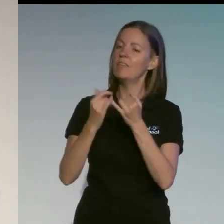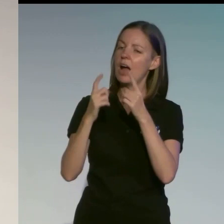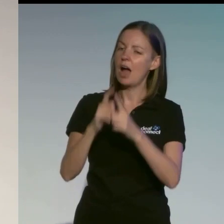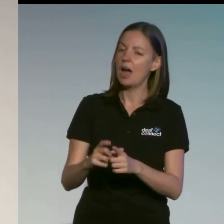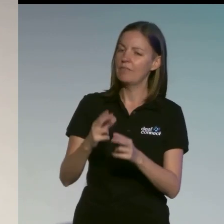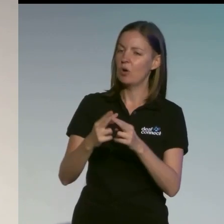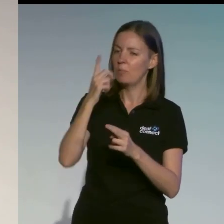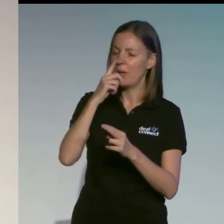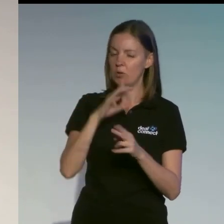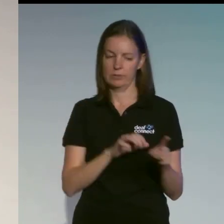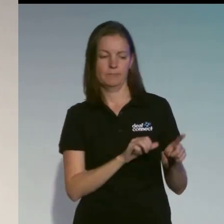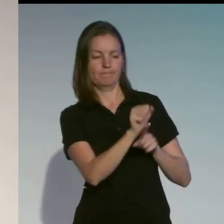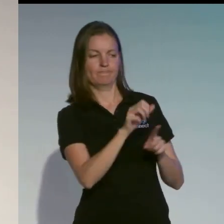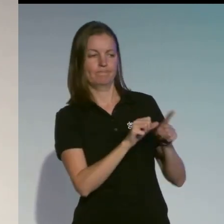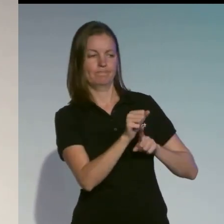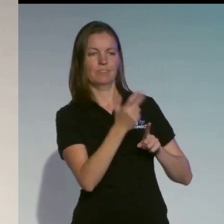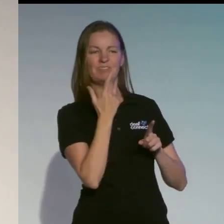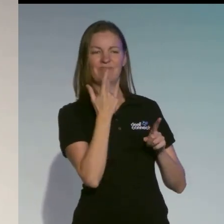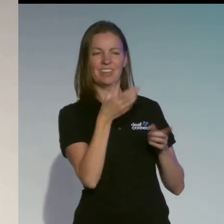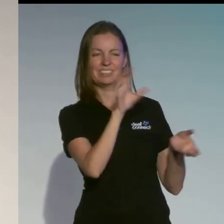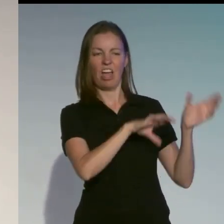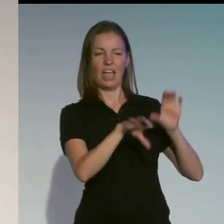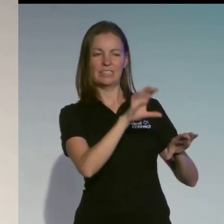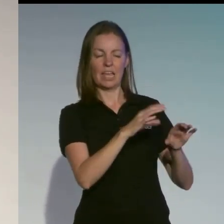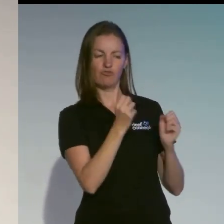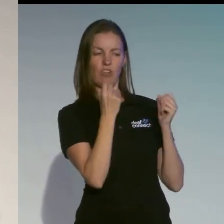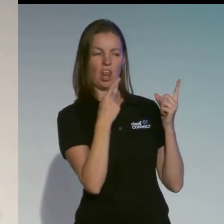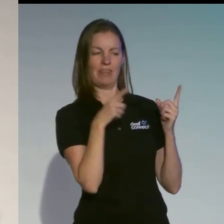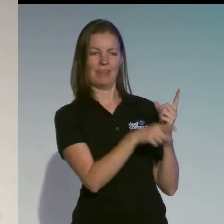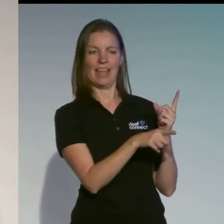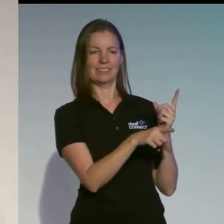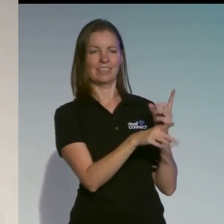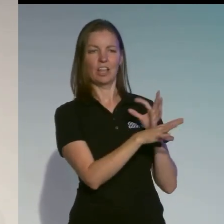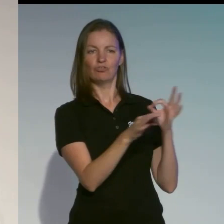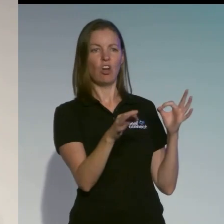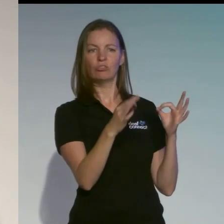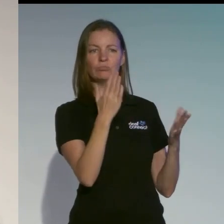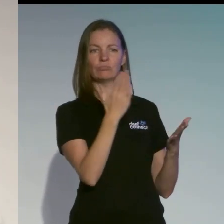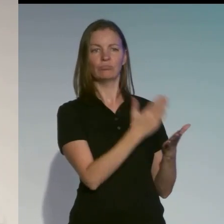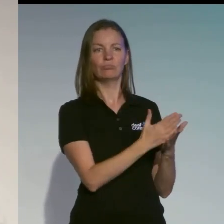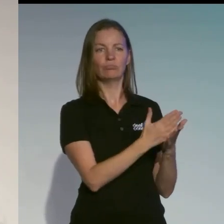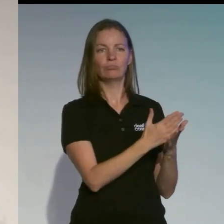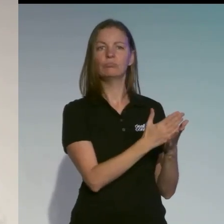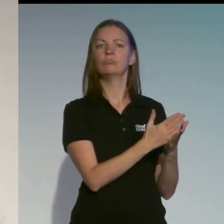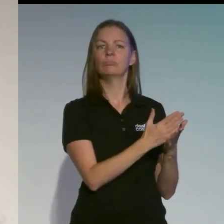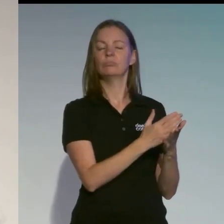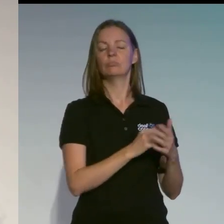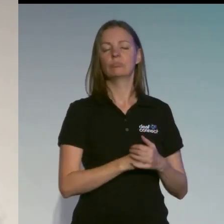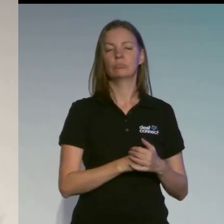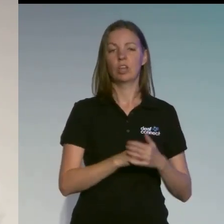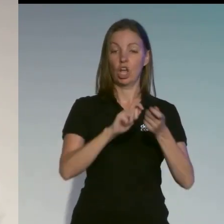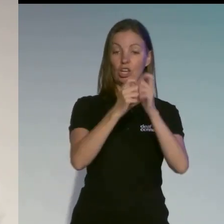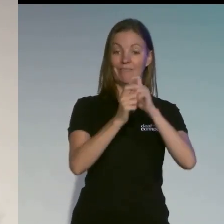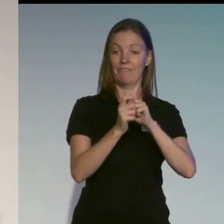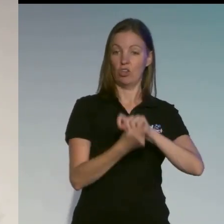or early psychoanalytic psychotherapy from the 19th century as being part of 2,000-year-old tradition. In addition, conversion practices